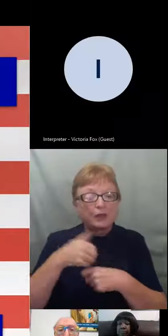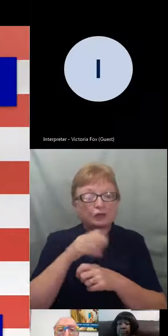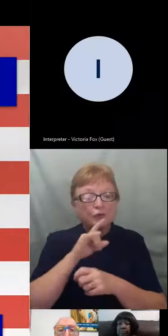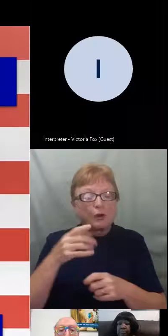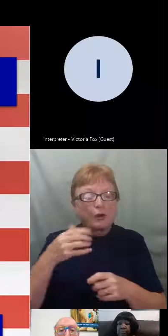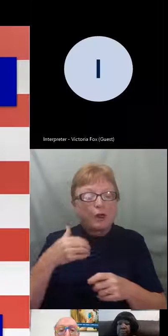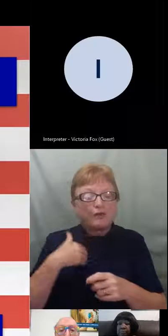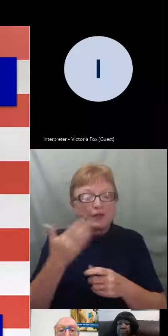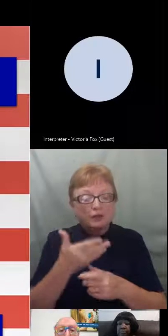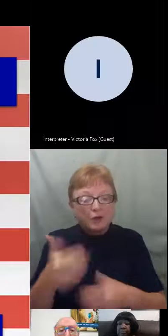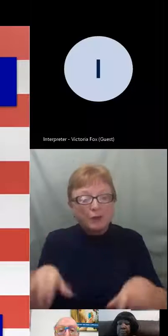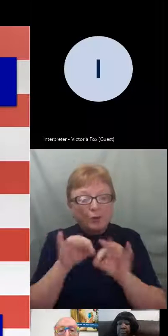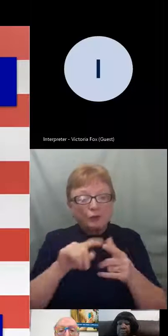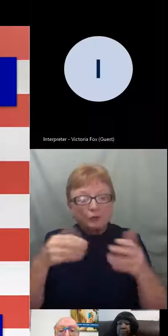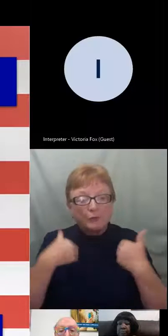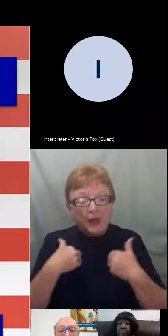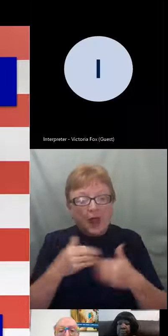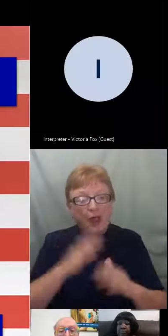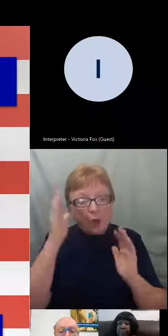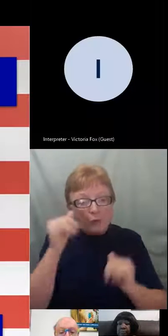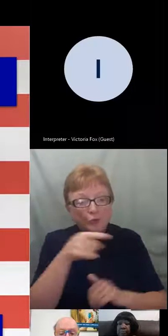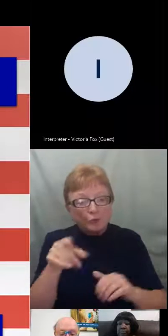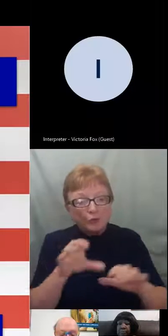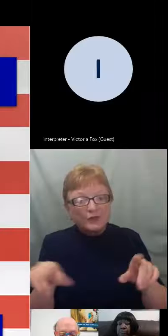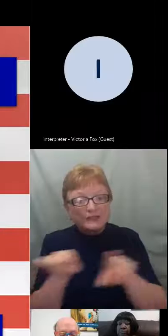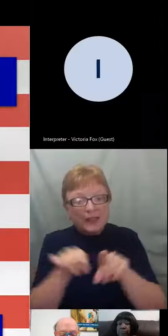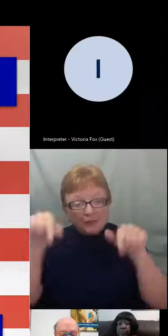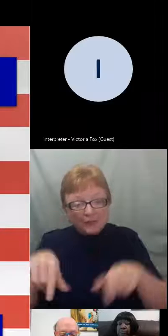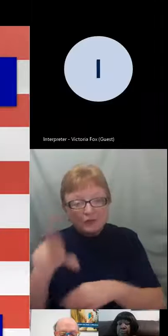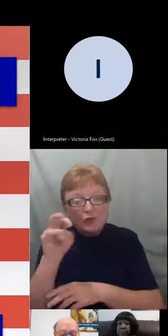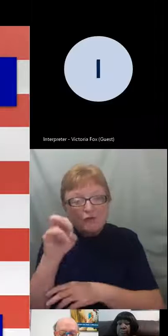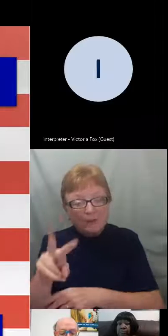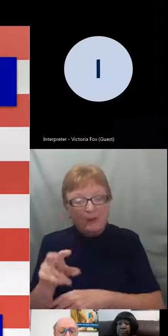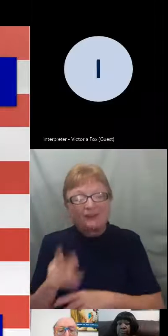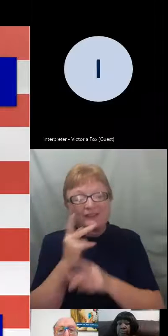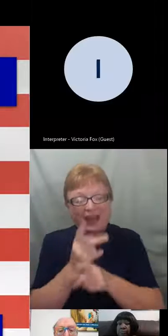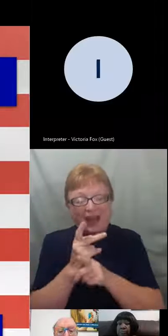to me, and I hope you do the same this November. Take care.